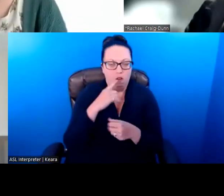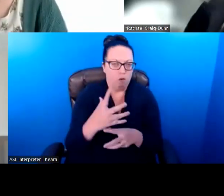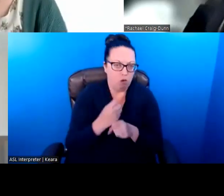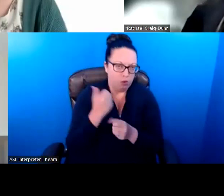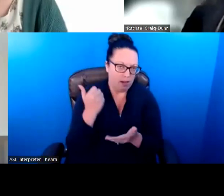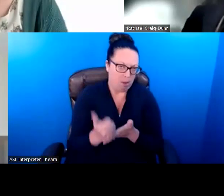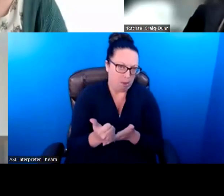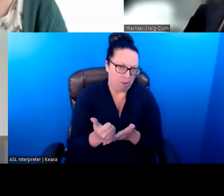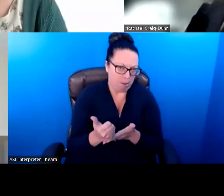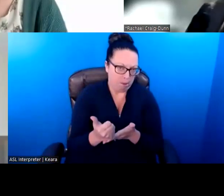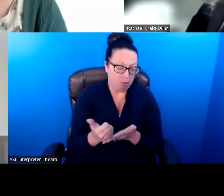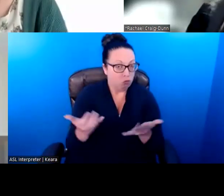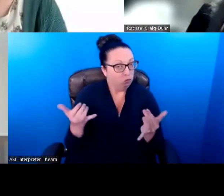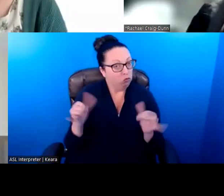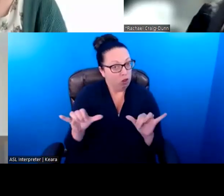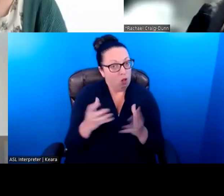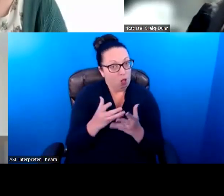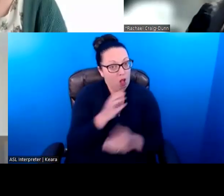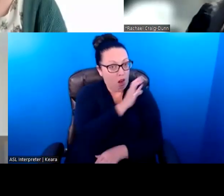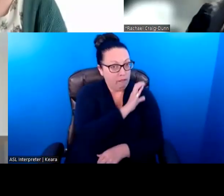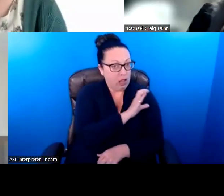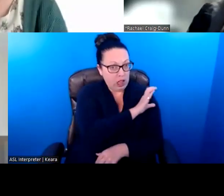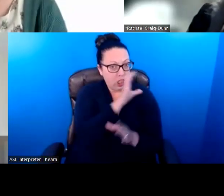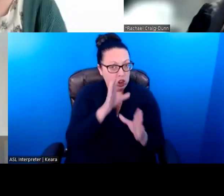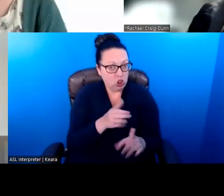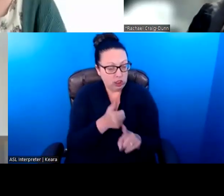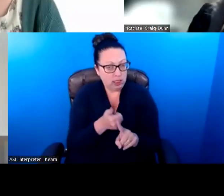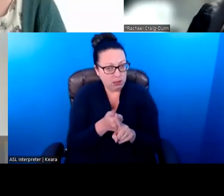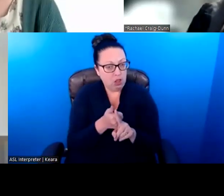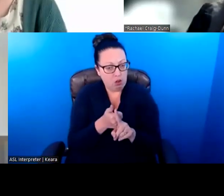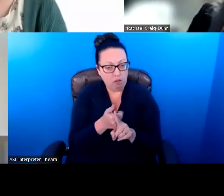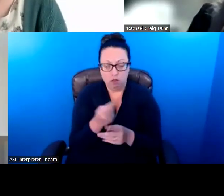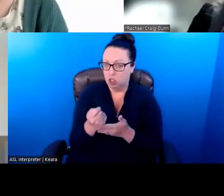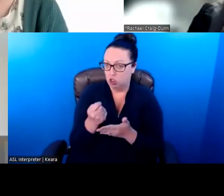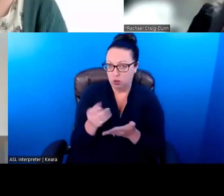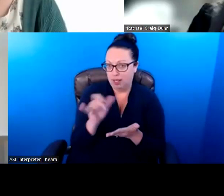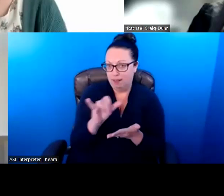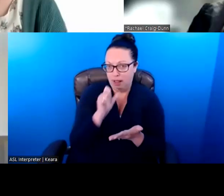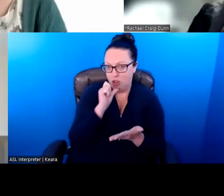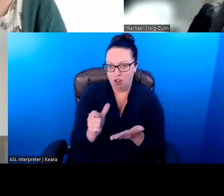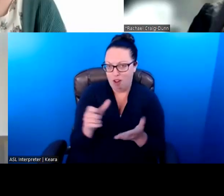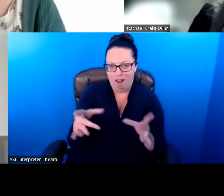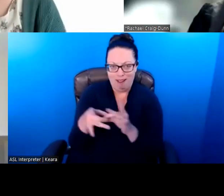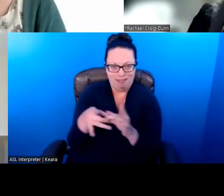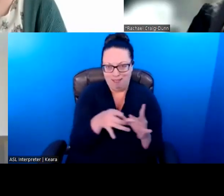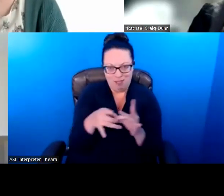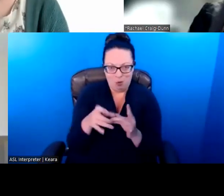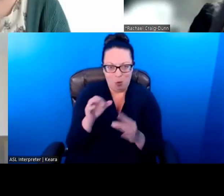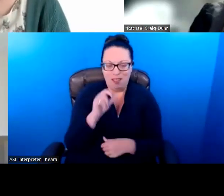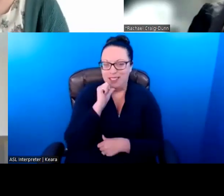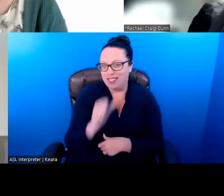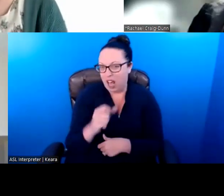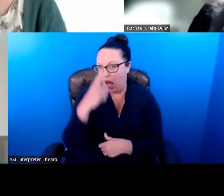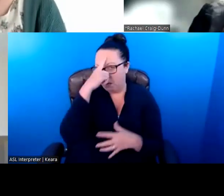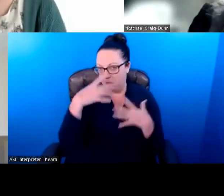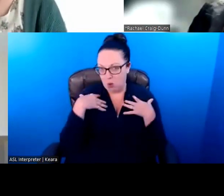So, and there's still a lot of clinicians that treat it like they're not a mental health diagnosis, like